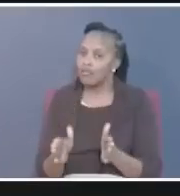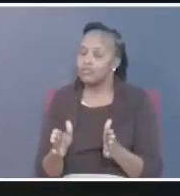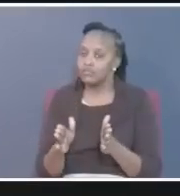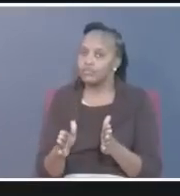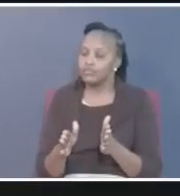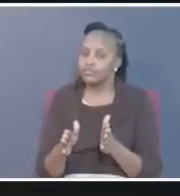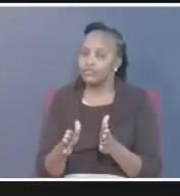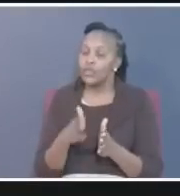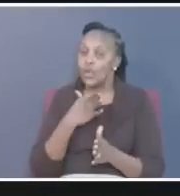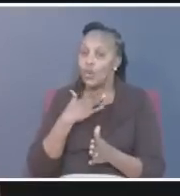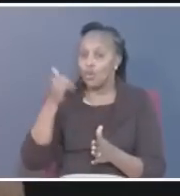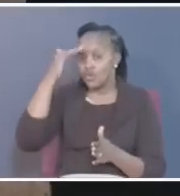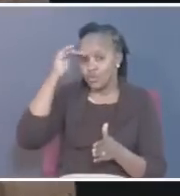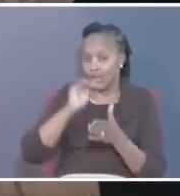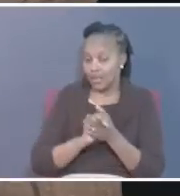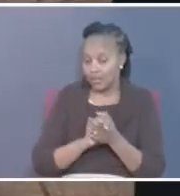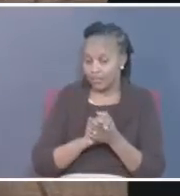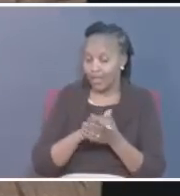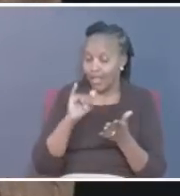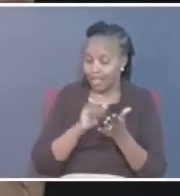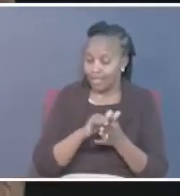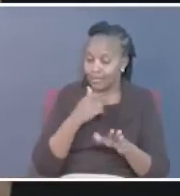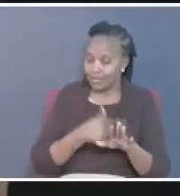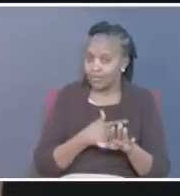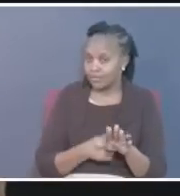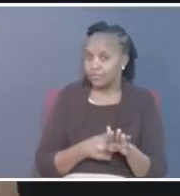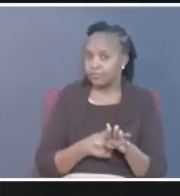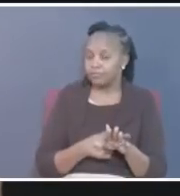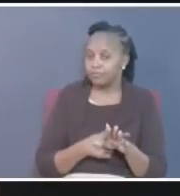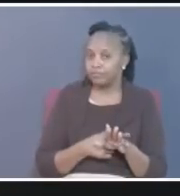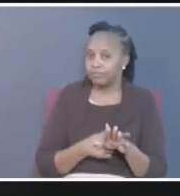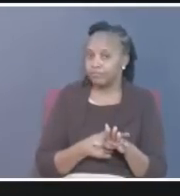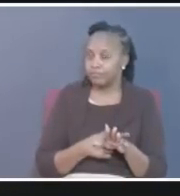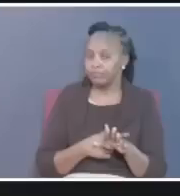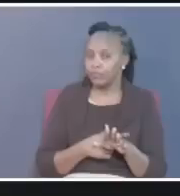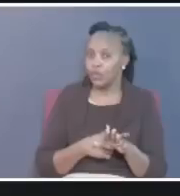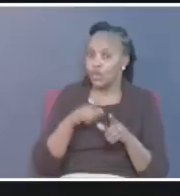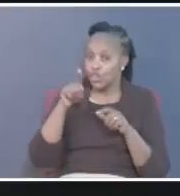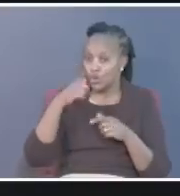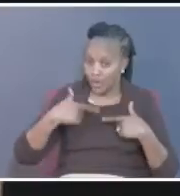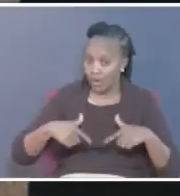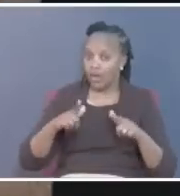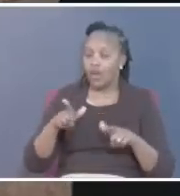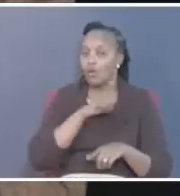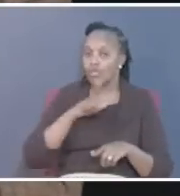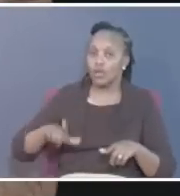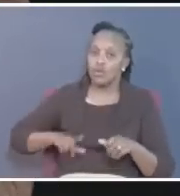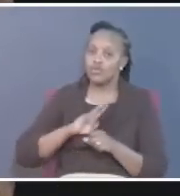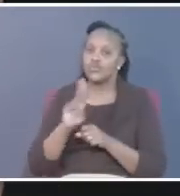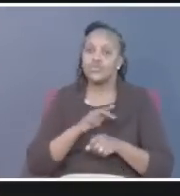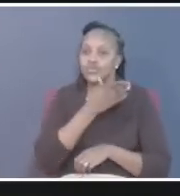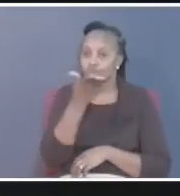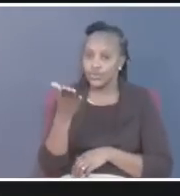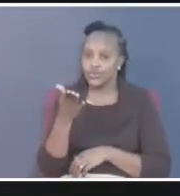want to believe that during this time and this season, you'll allow the Lord to use you as an